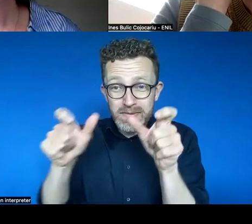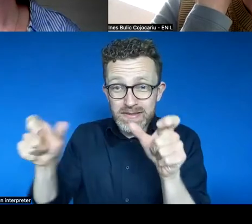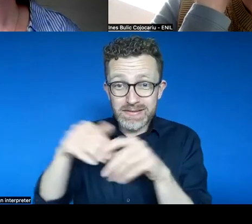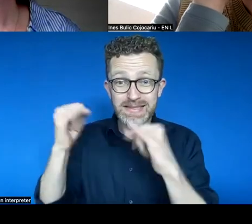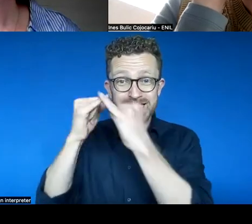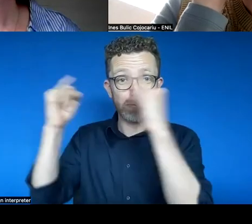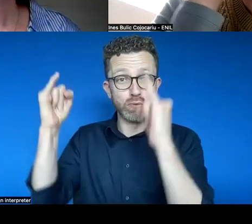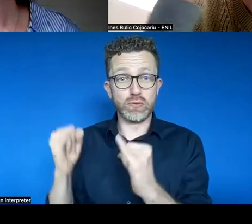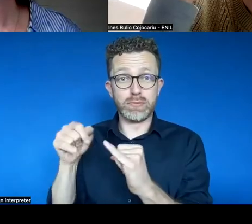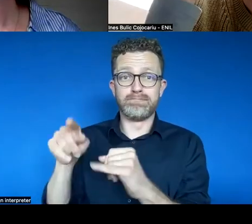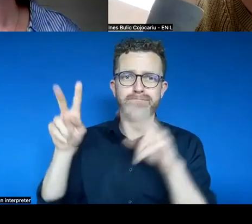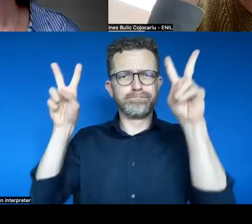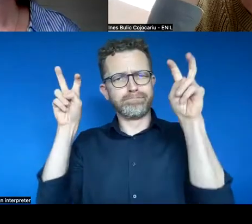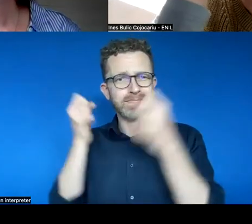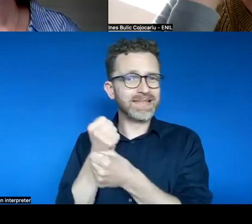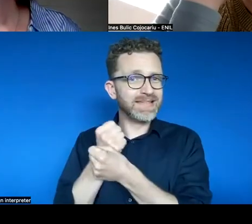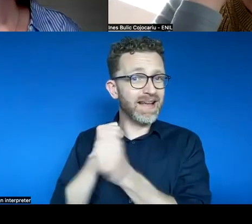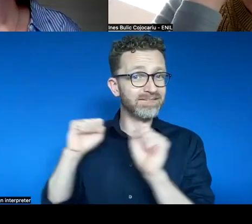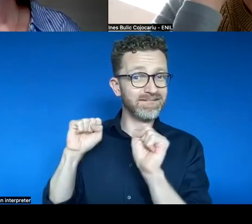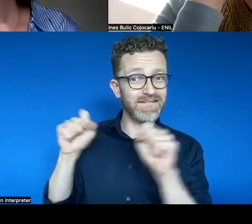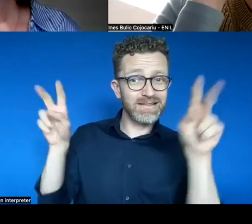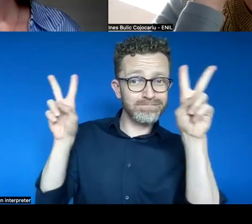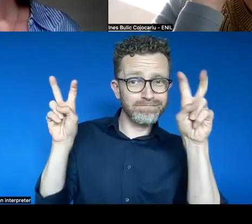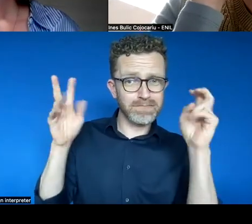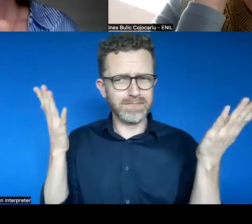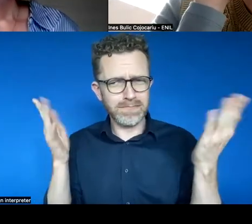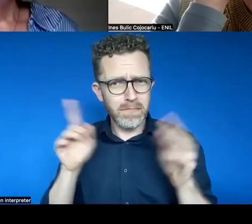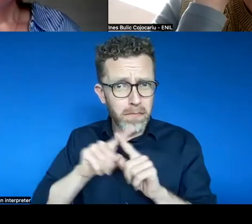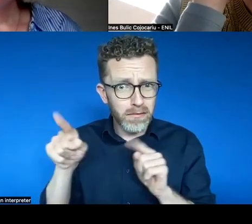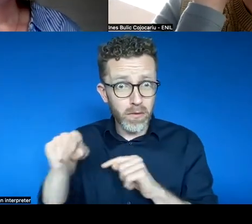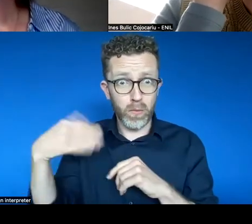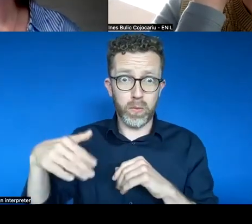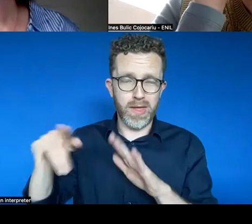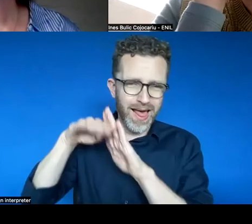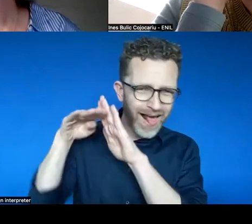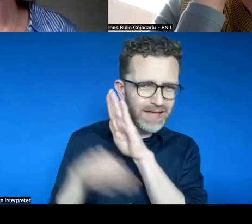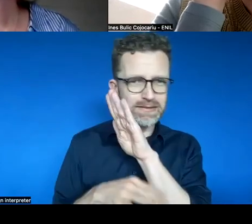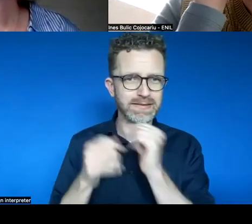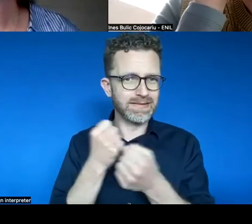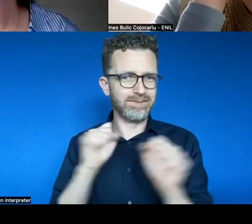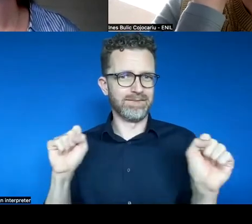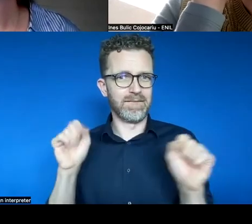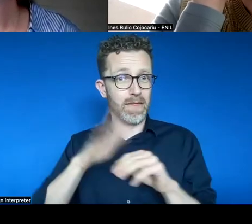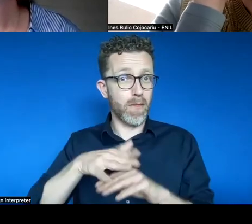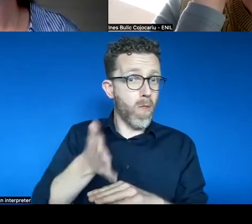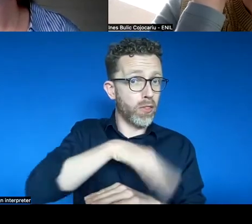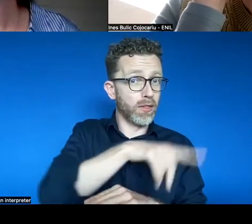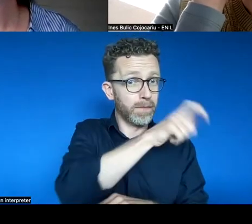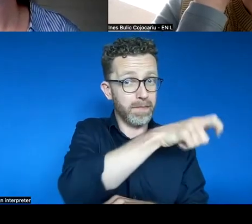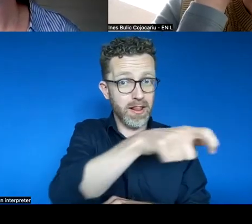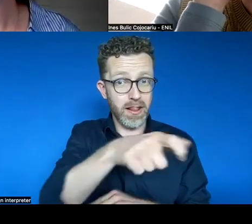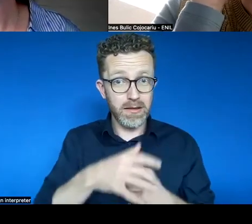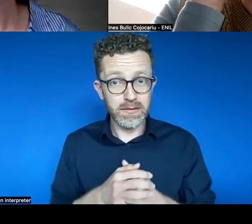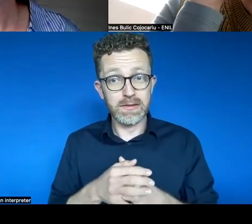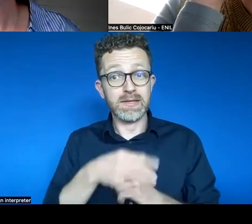you've made, of course, about the humanitarian actors paying attention to children with disabilities, in this case in institutions, is so important,